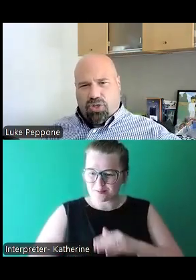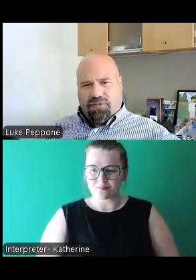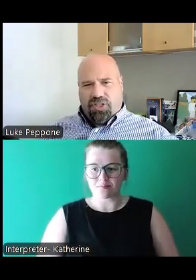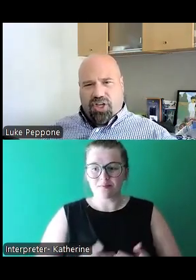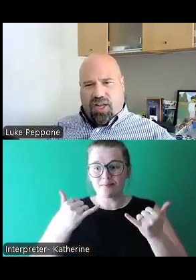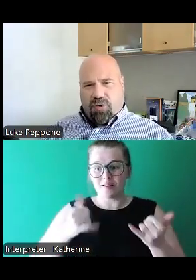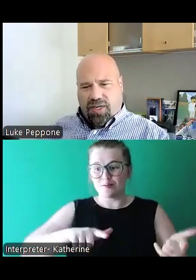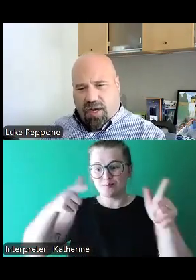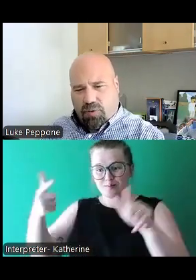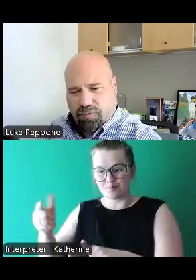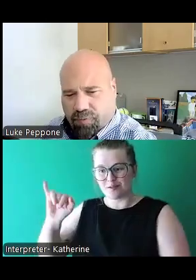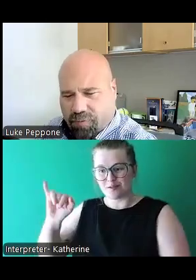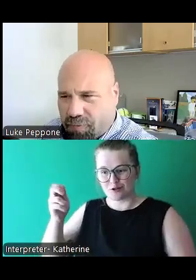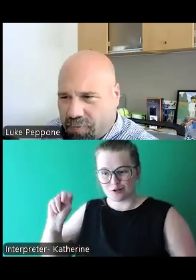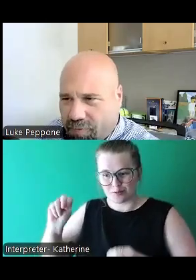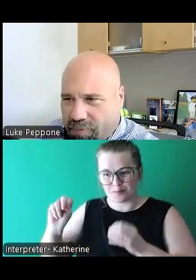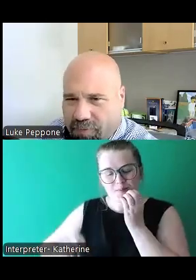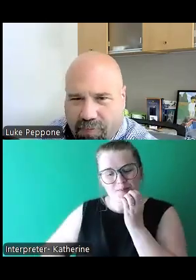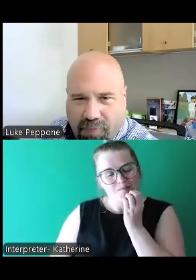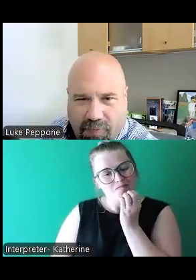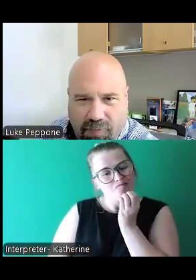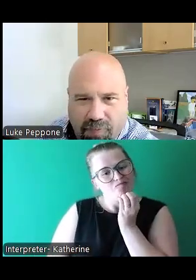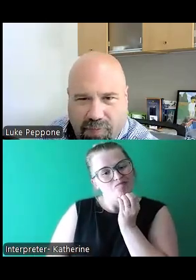the torch off to John right now.